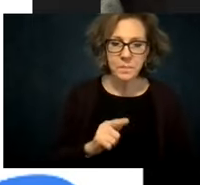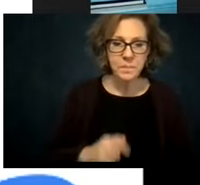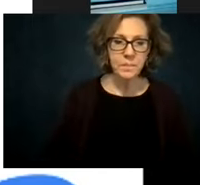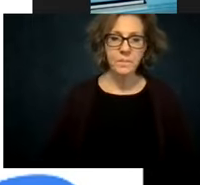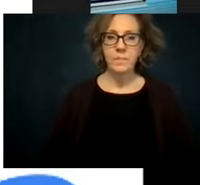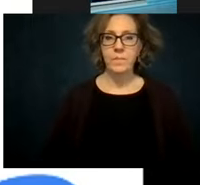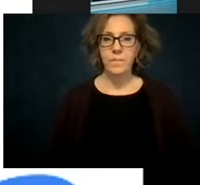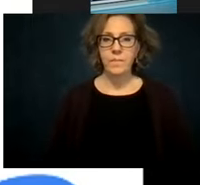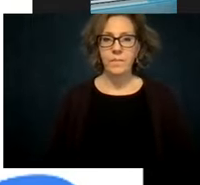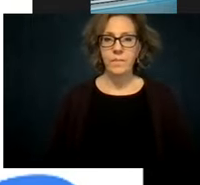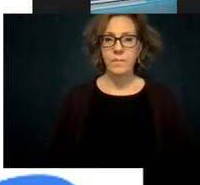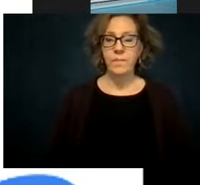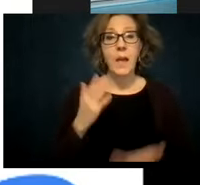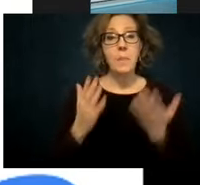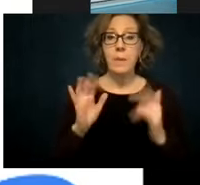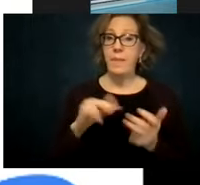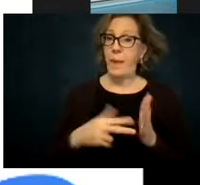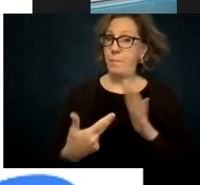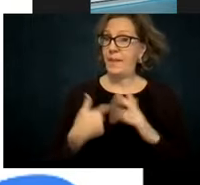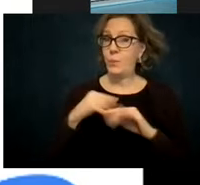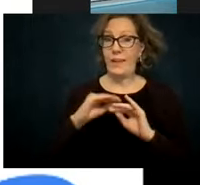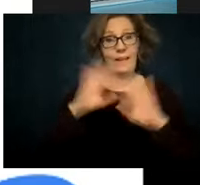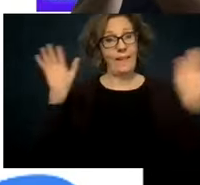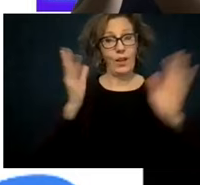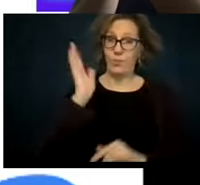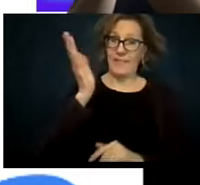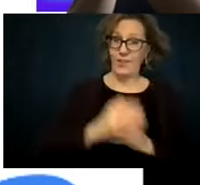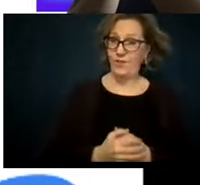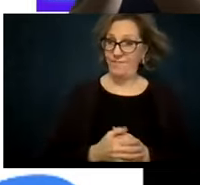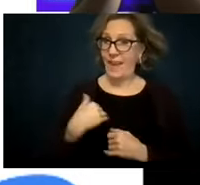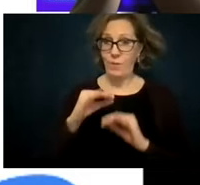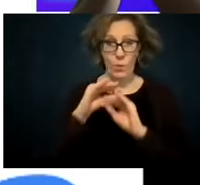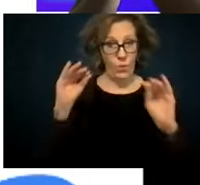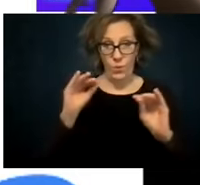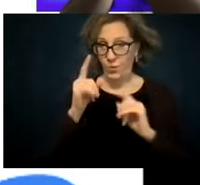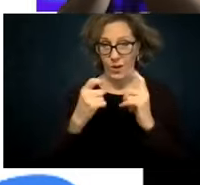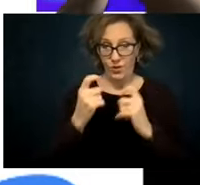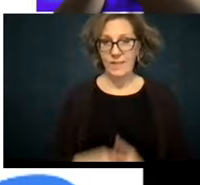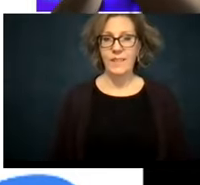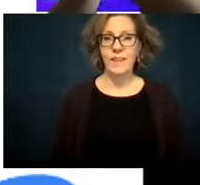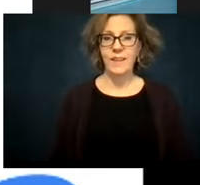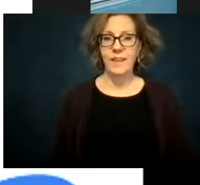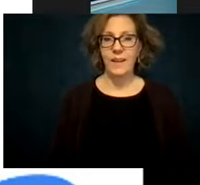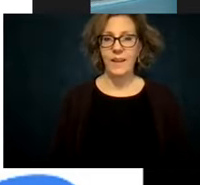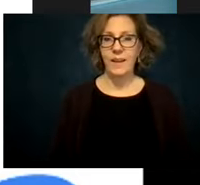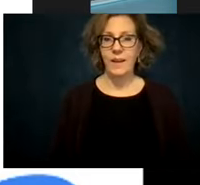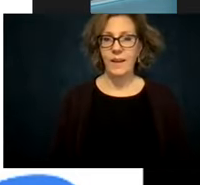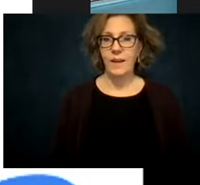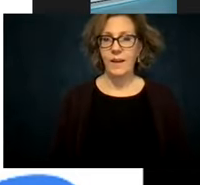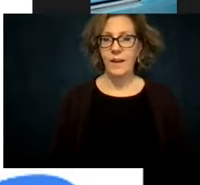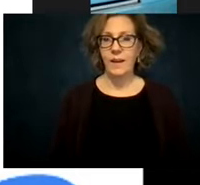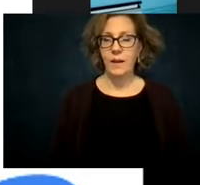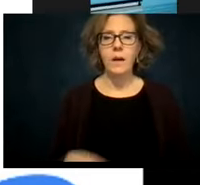I'm hoping that means that we presented everything super clearly and you guys don't have any questions about it. Amber, my friend who's listening next